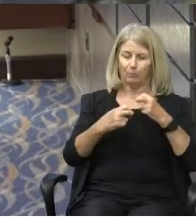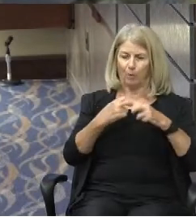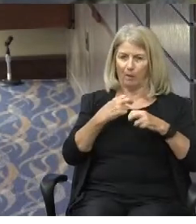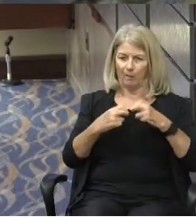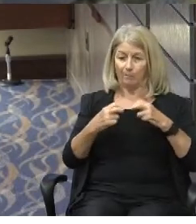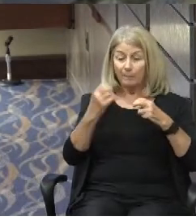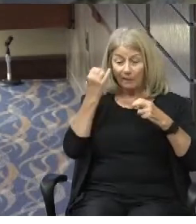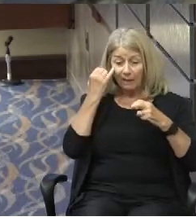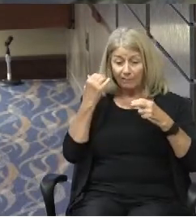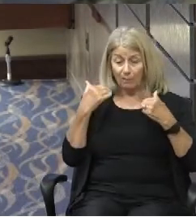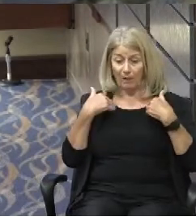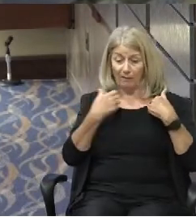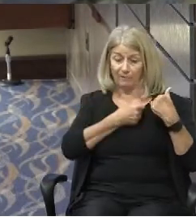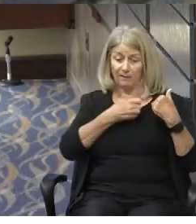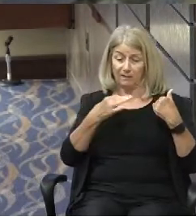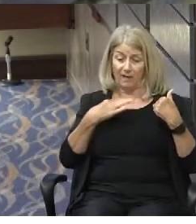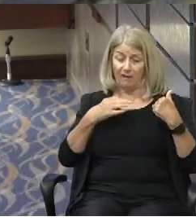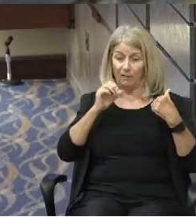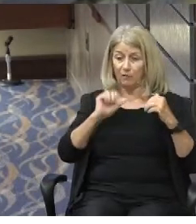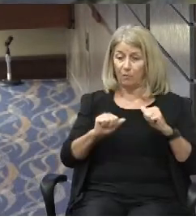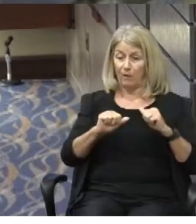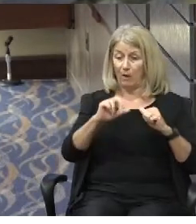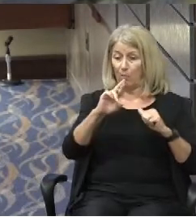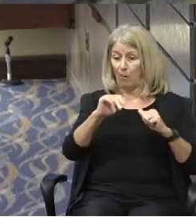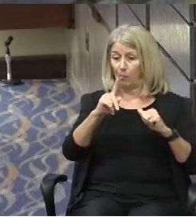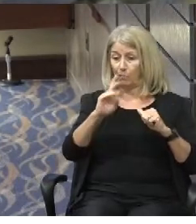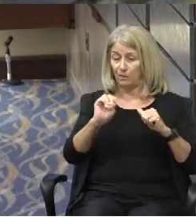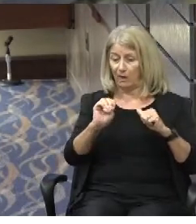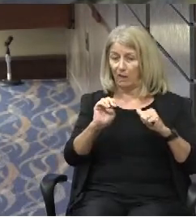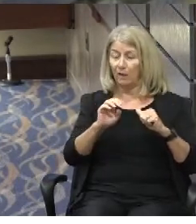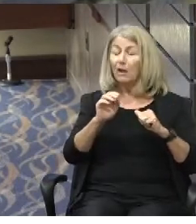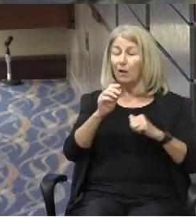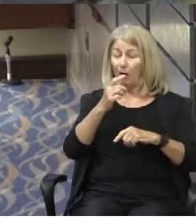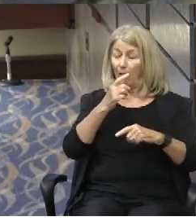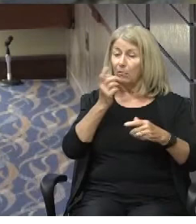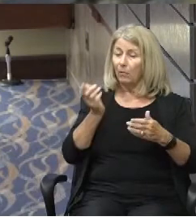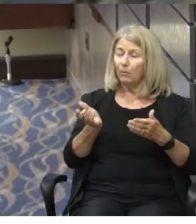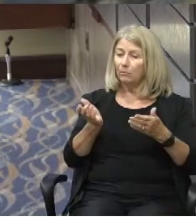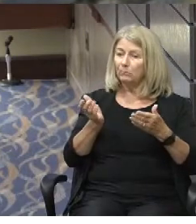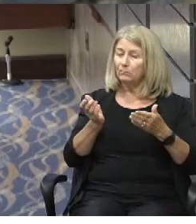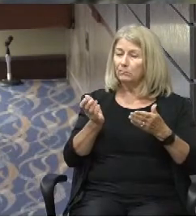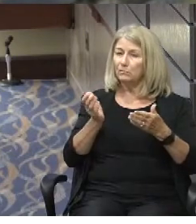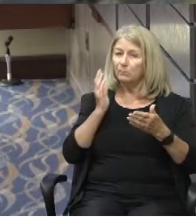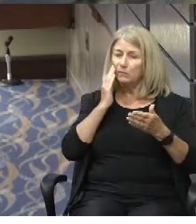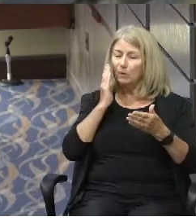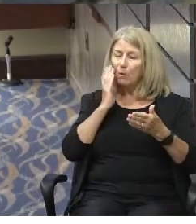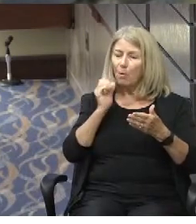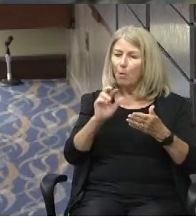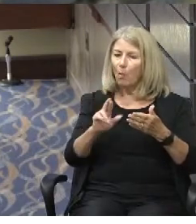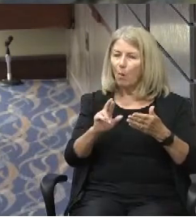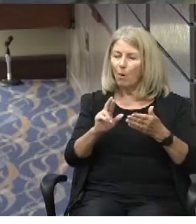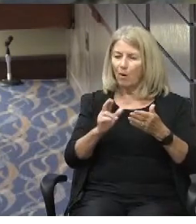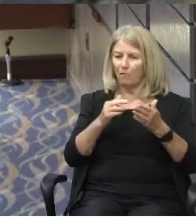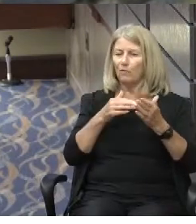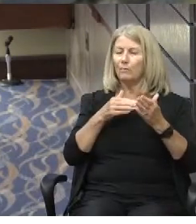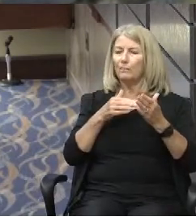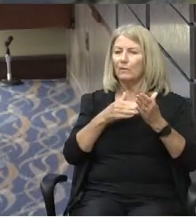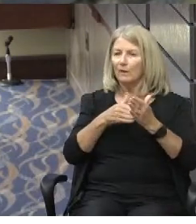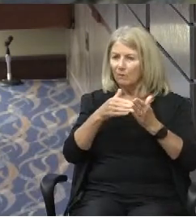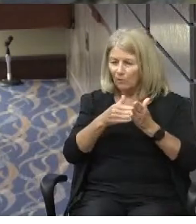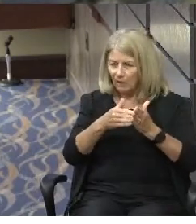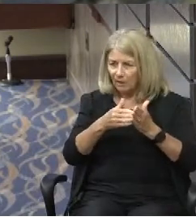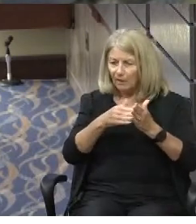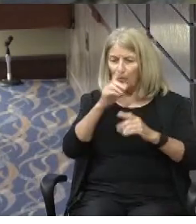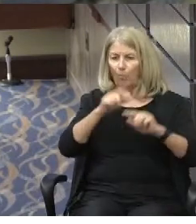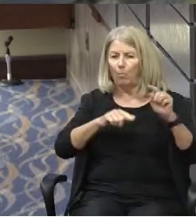staff that you can rotate through on a regular basis, or, you know, or a frequent random basis to sort